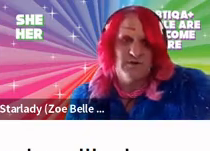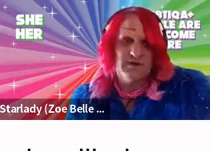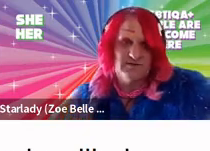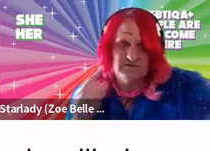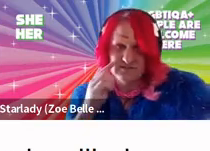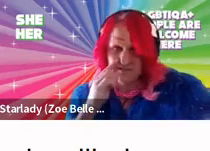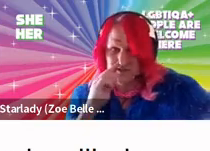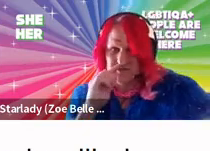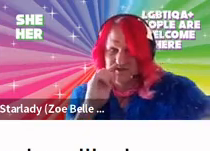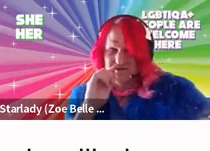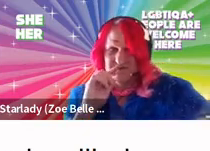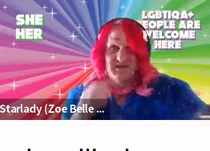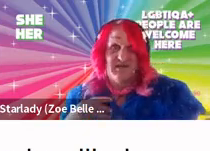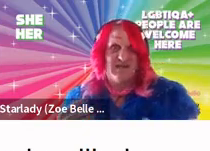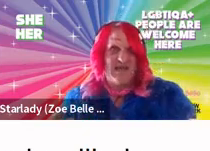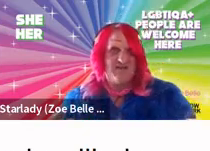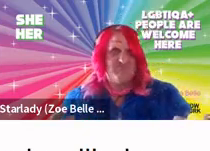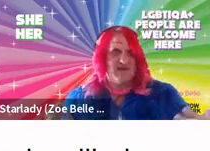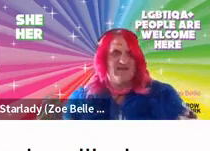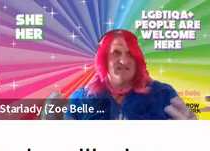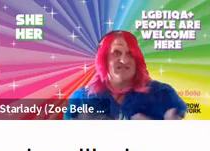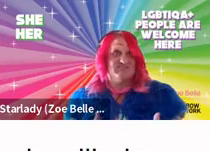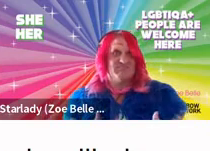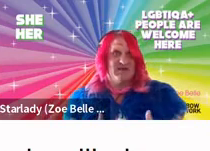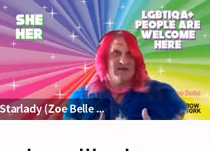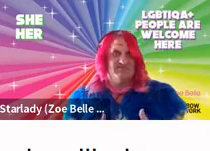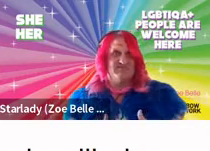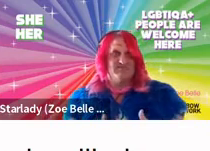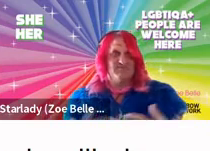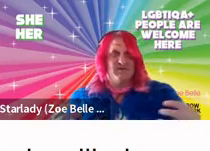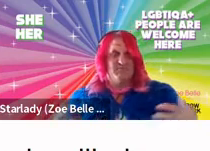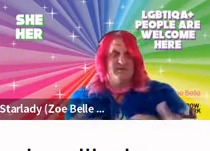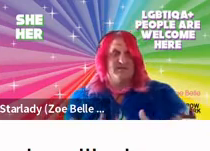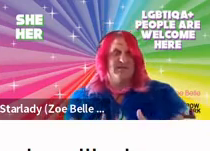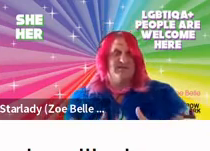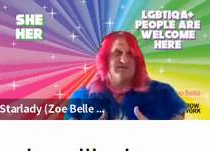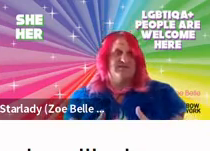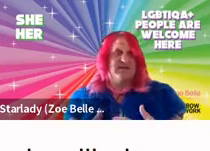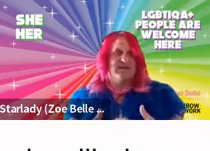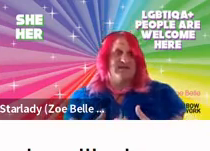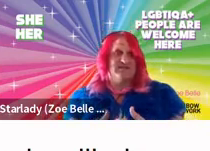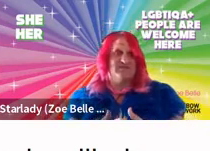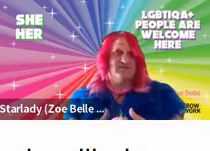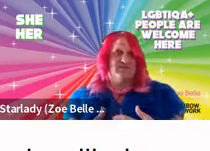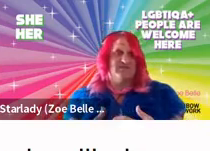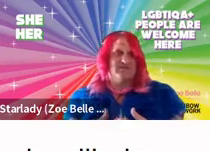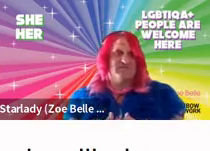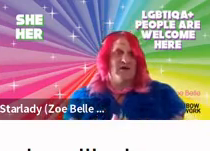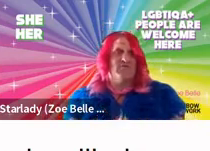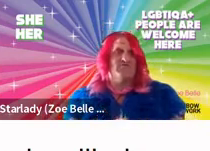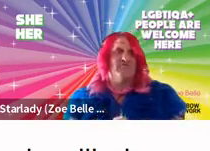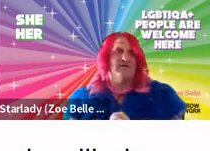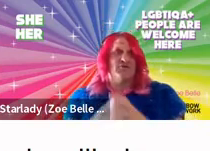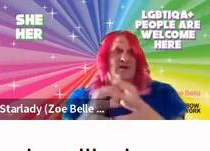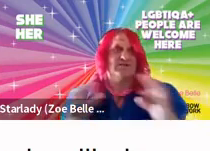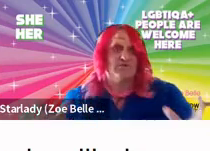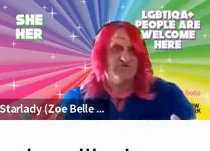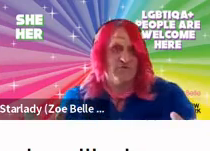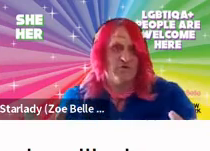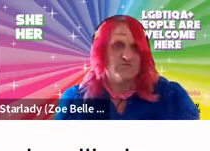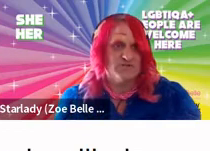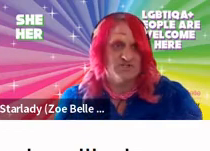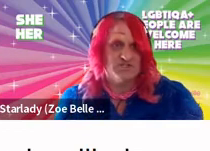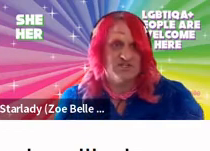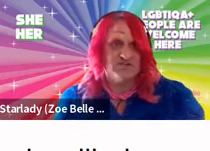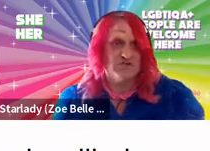common experience. It can, I guess, the sort of, in particular, society's views of trying